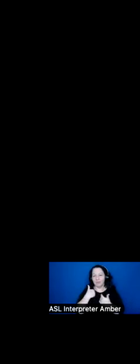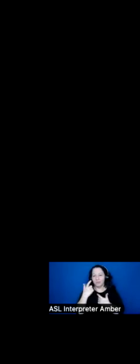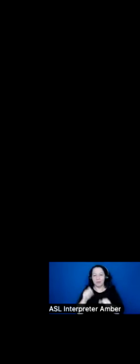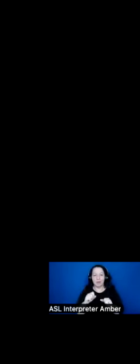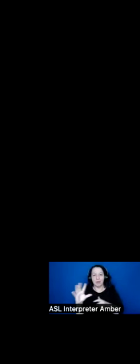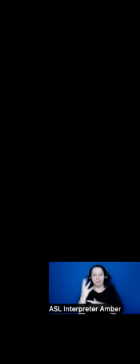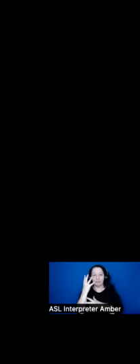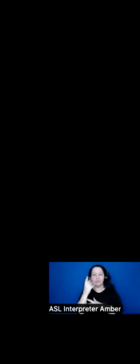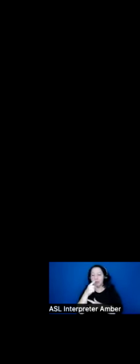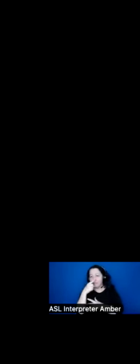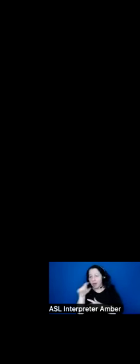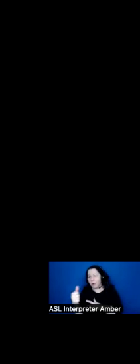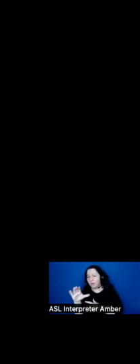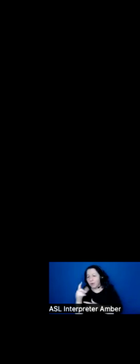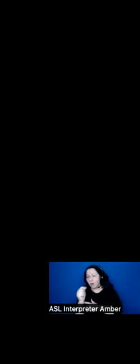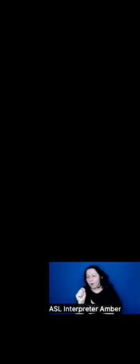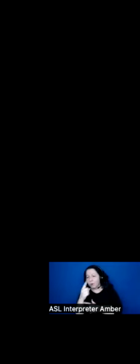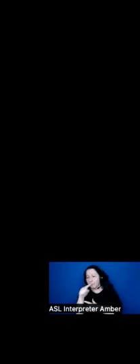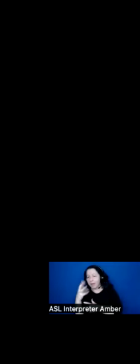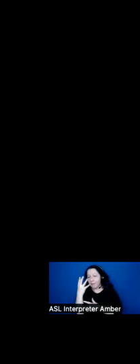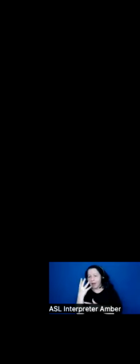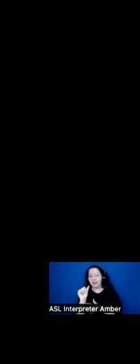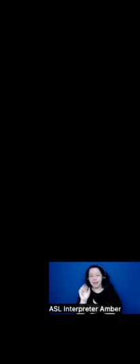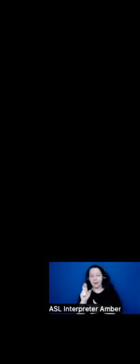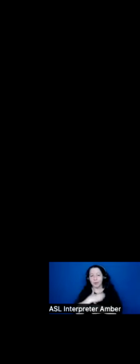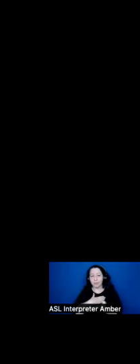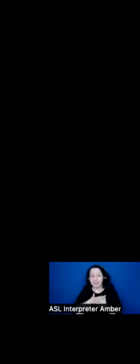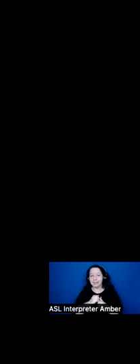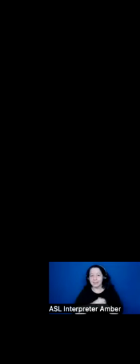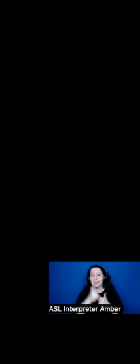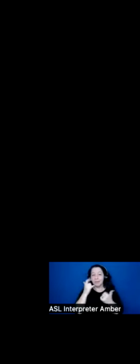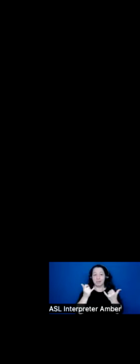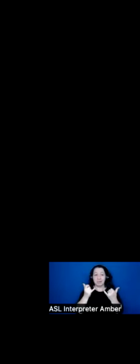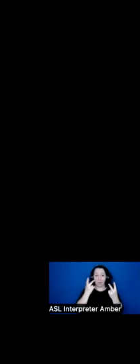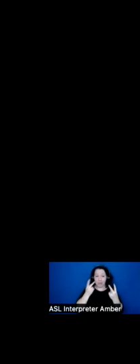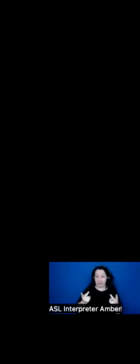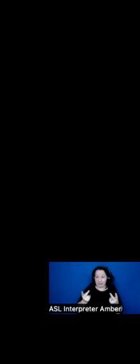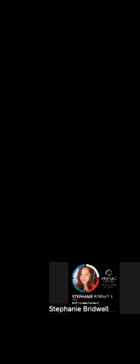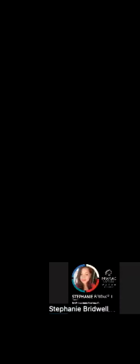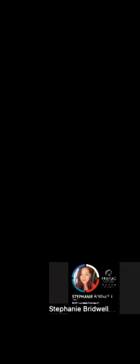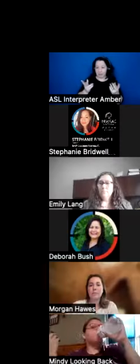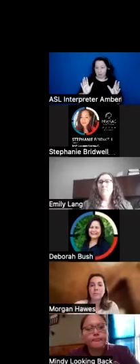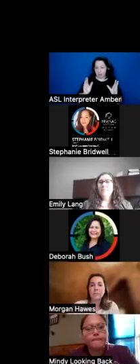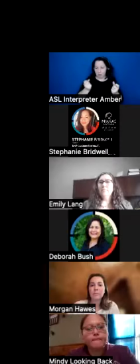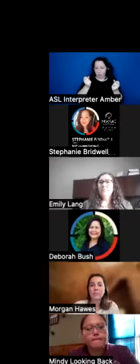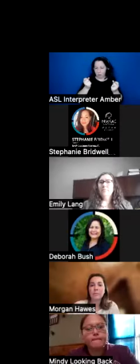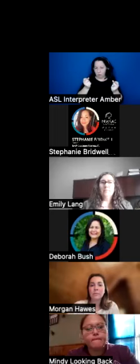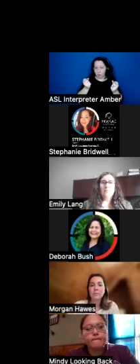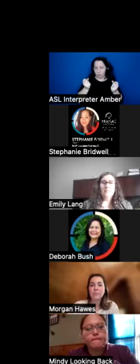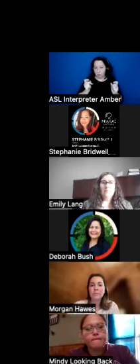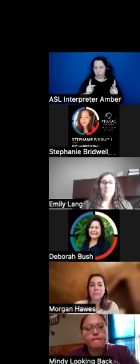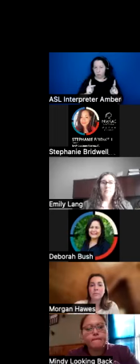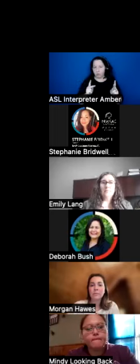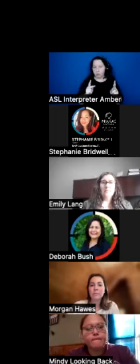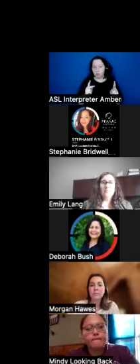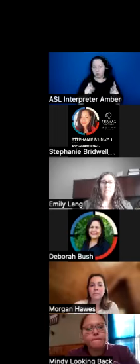Can another co-host spotlight Amber, please? Because now that hold on. Here we go.